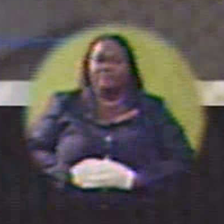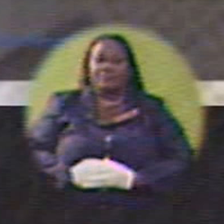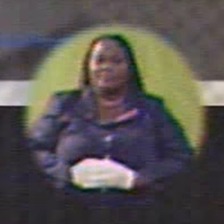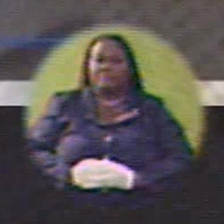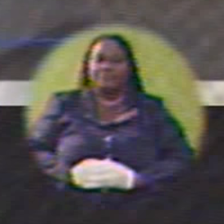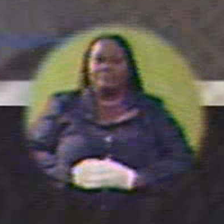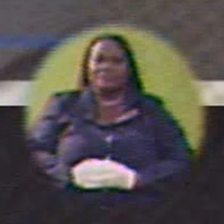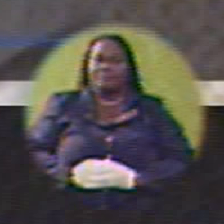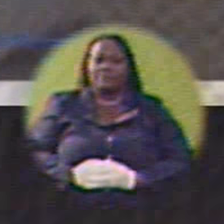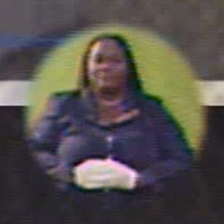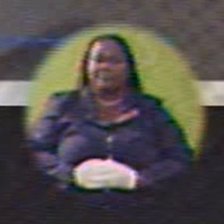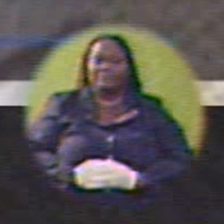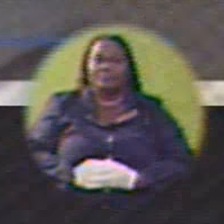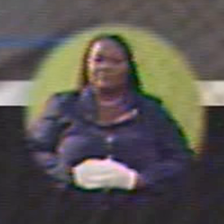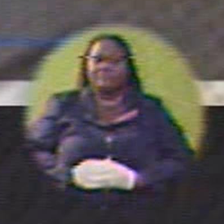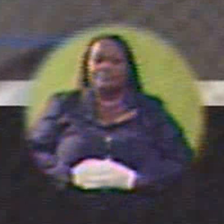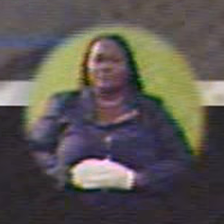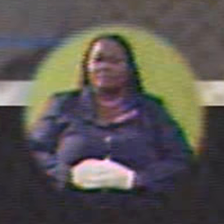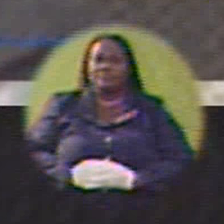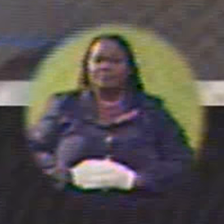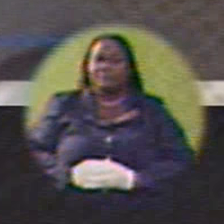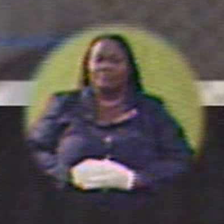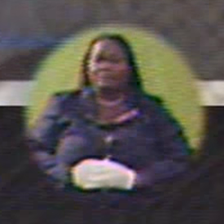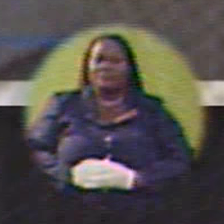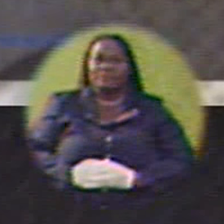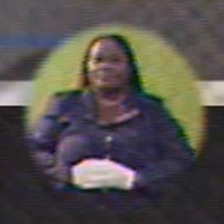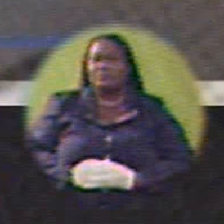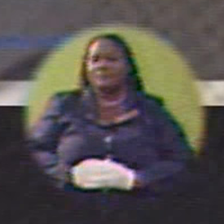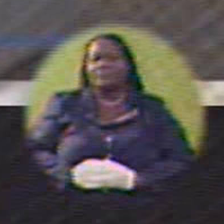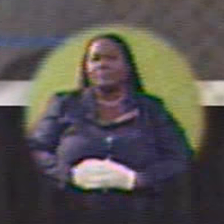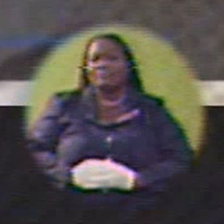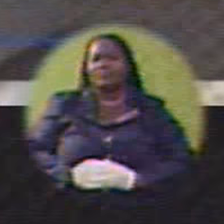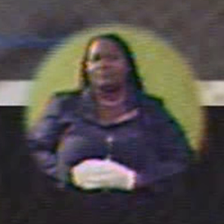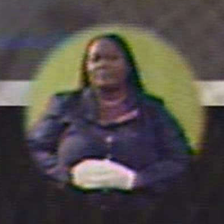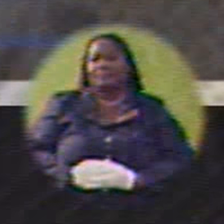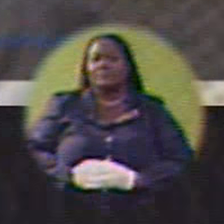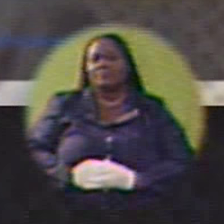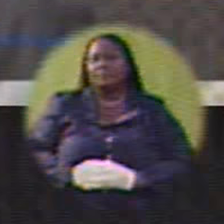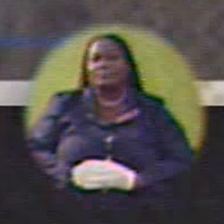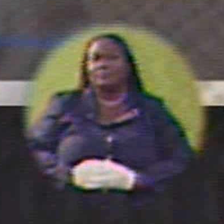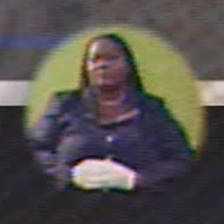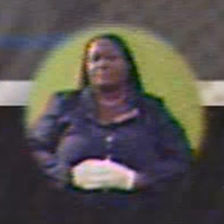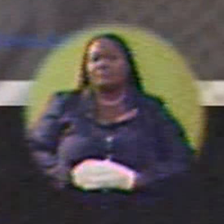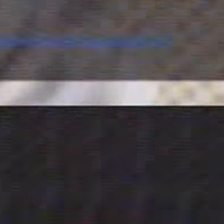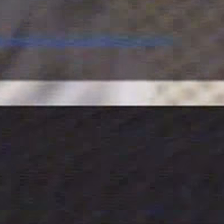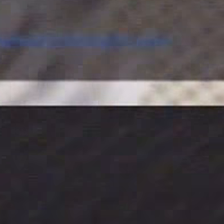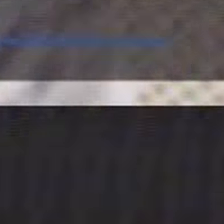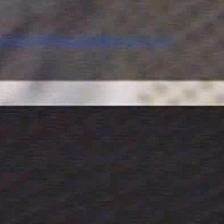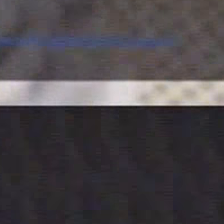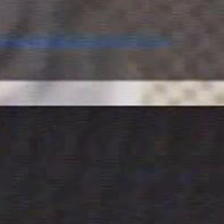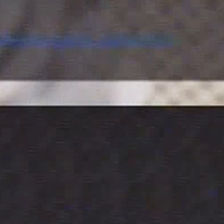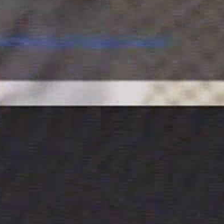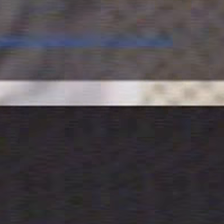education and law enforcement, the National Security Ministry, of how we're going to